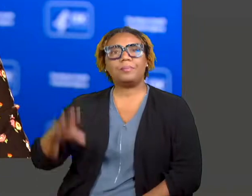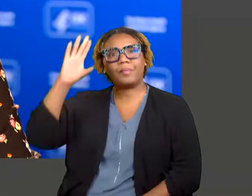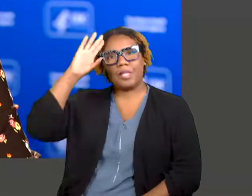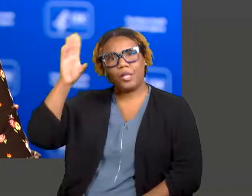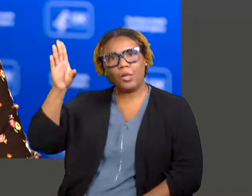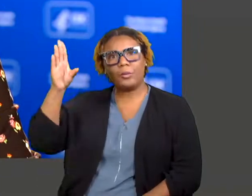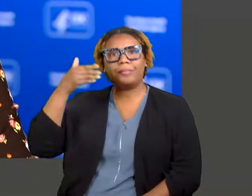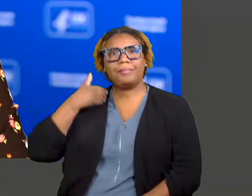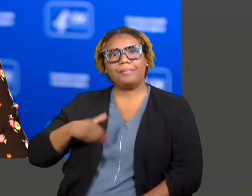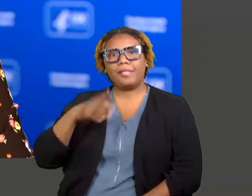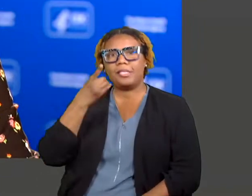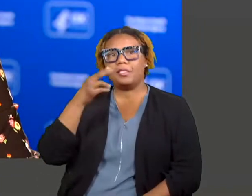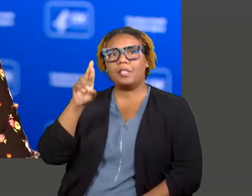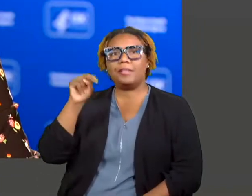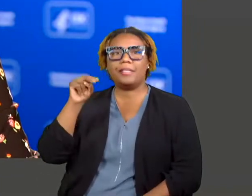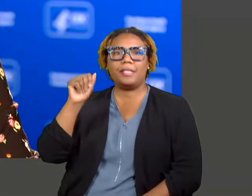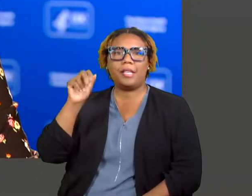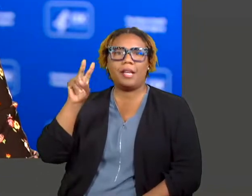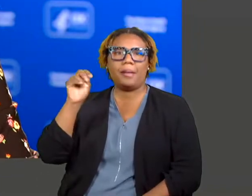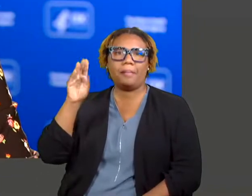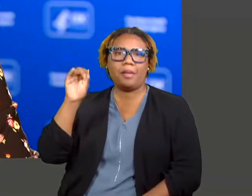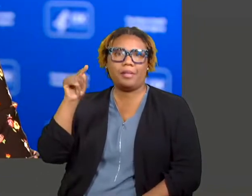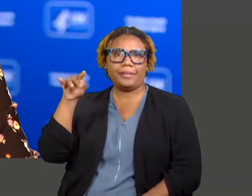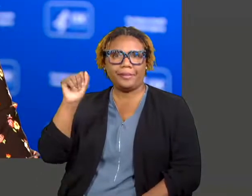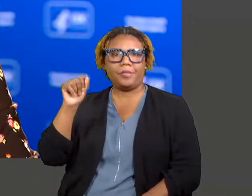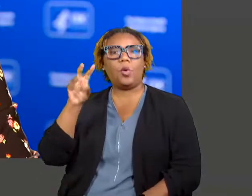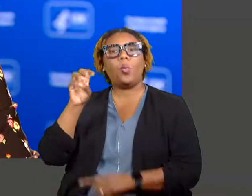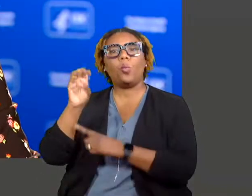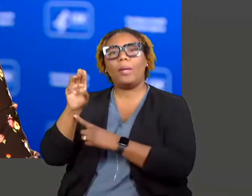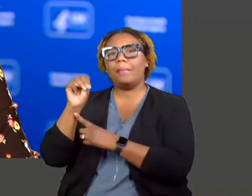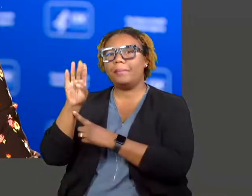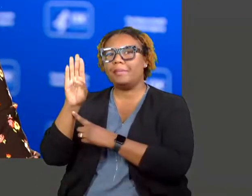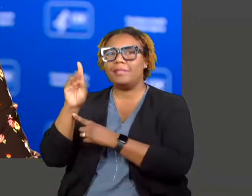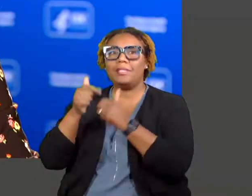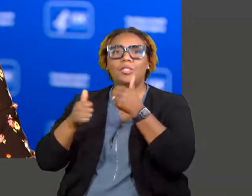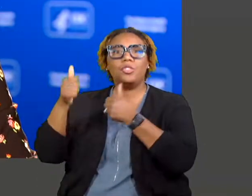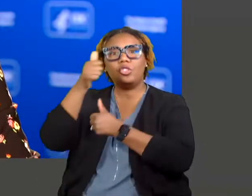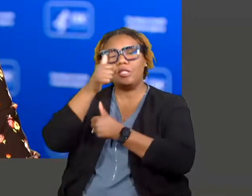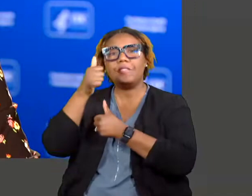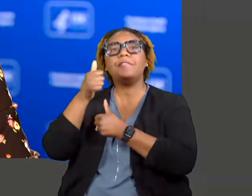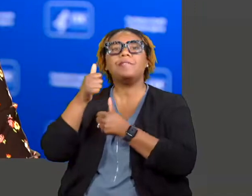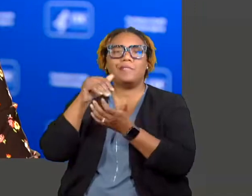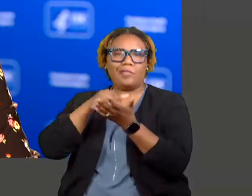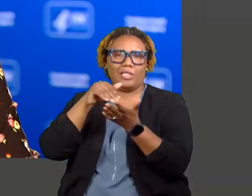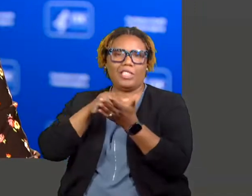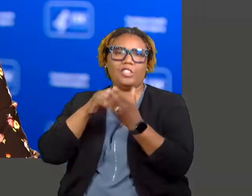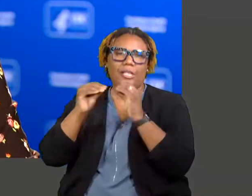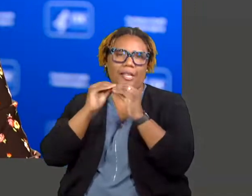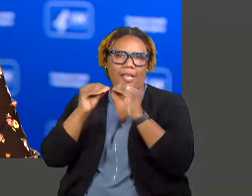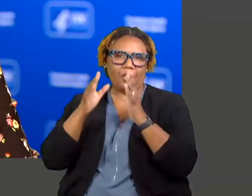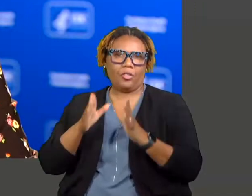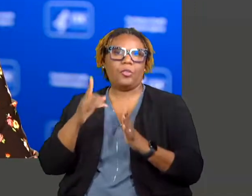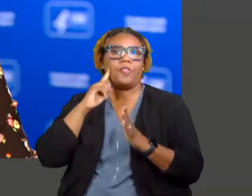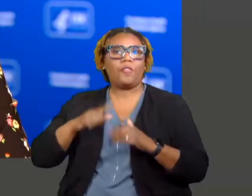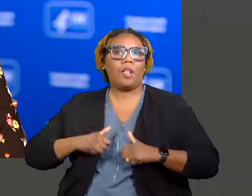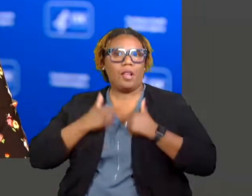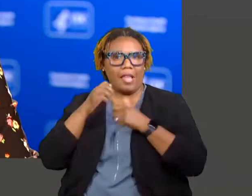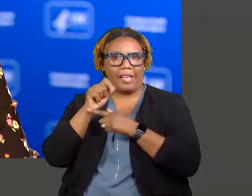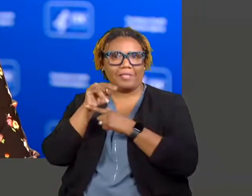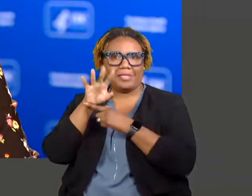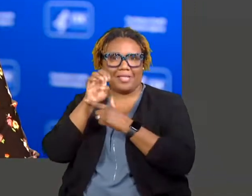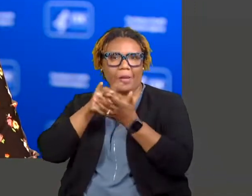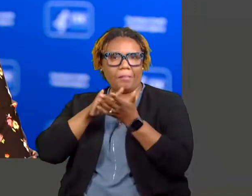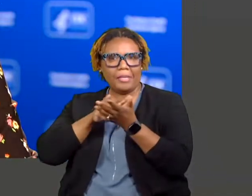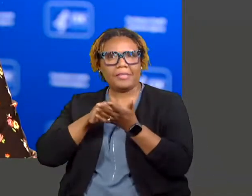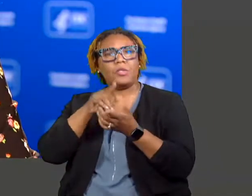Hello, I'm Dr. Neha Pathak, WebMD's Chief Physician Editor for Health and Lifestyle Medicine. Thank you so much for joining us